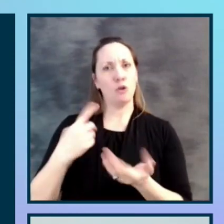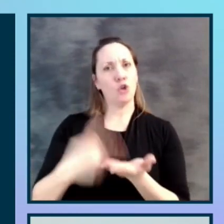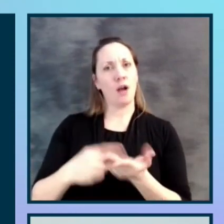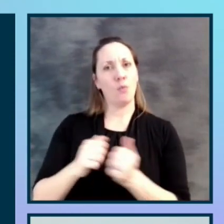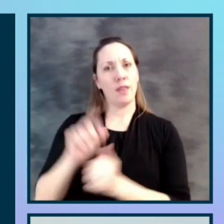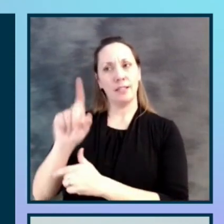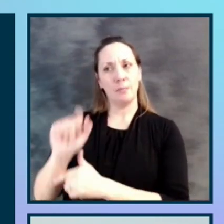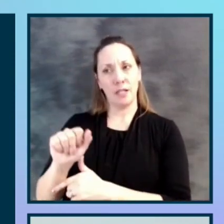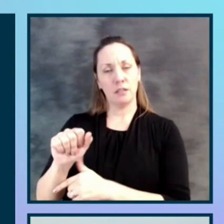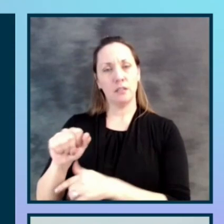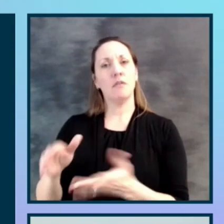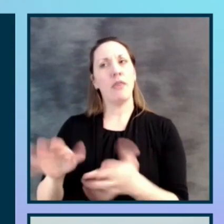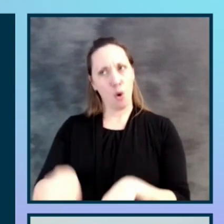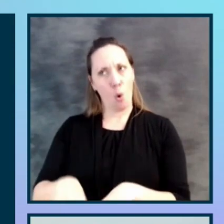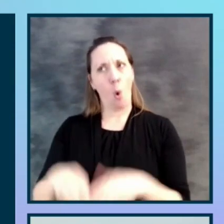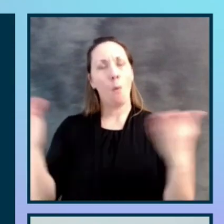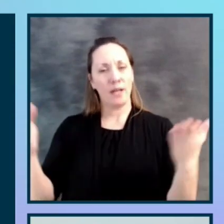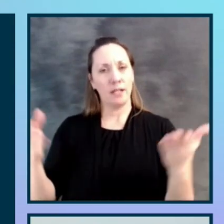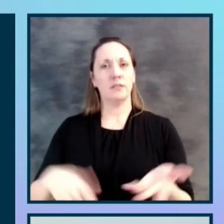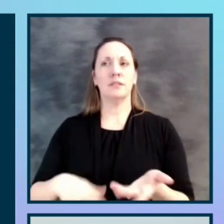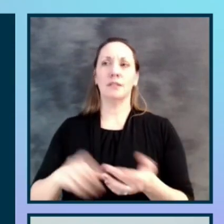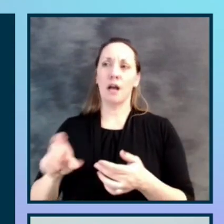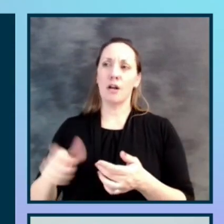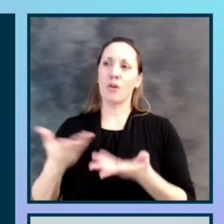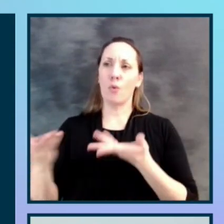inviting channel to make them your ally.